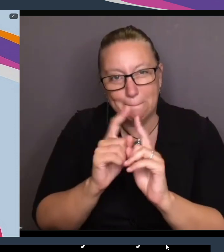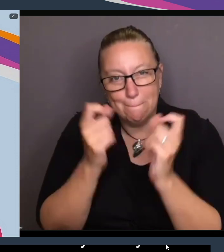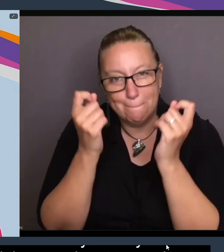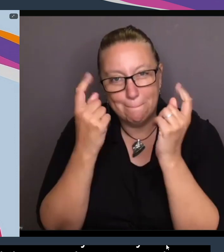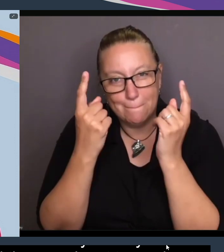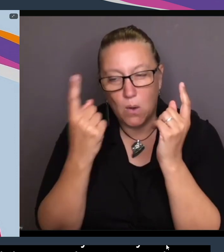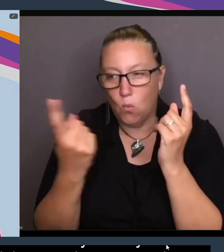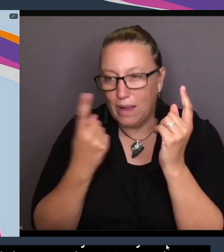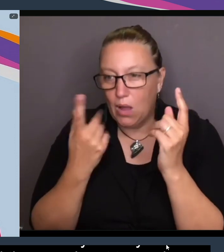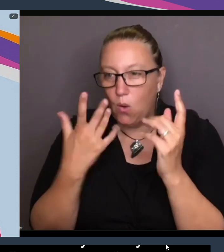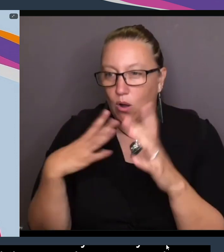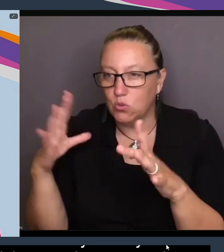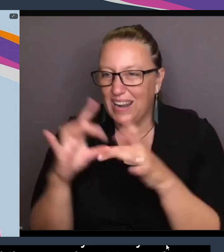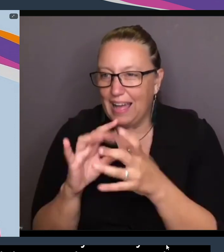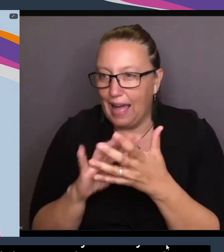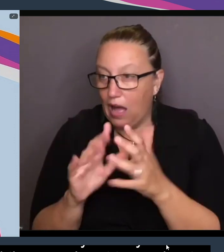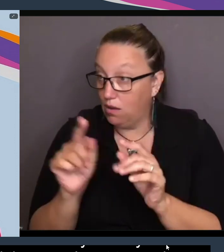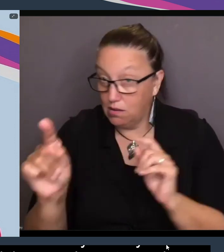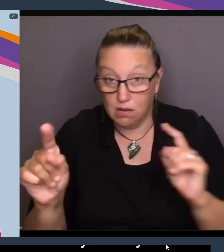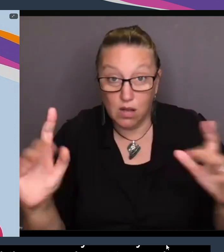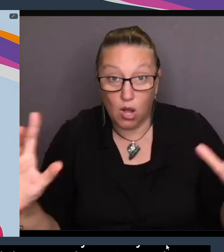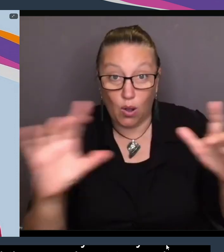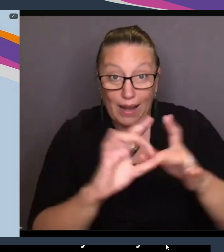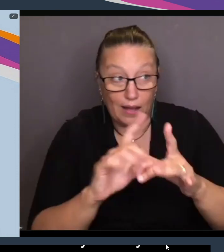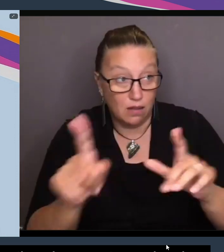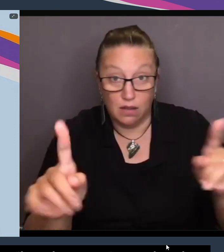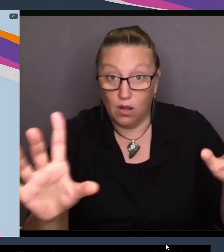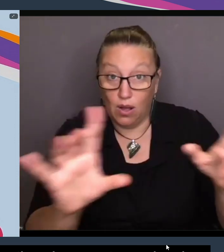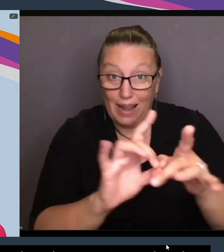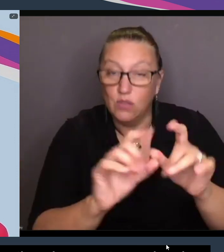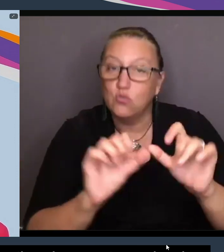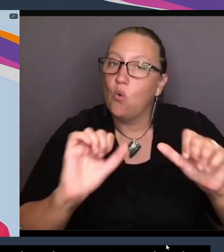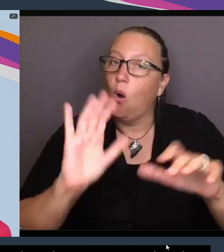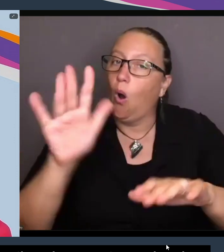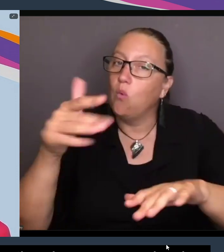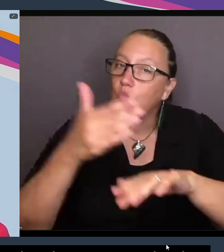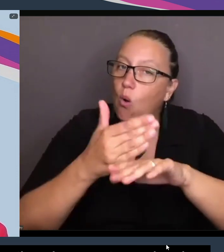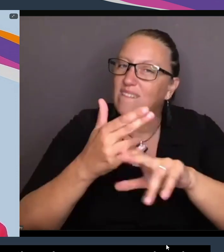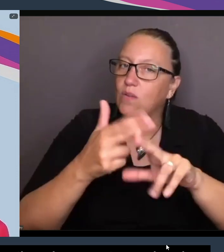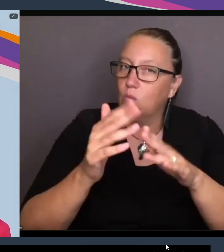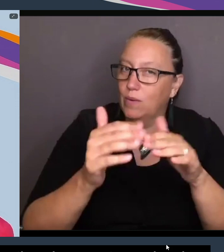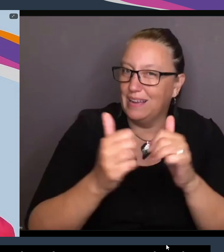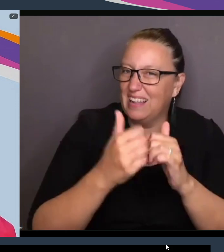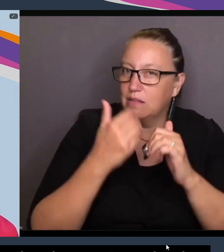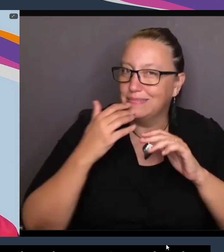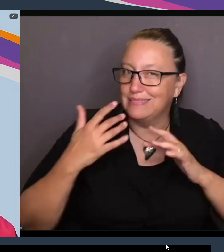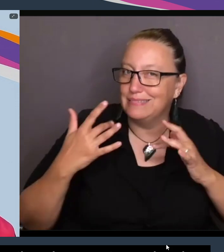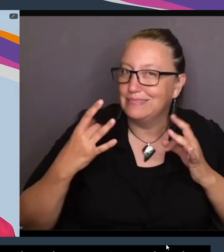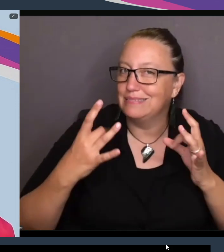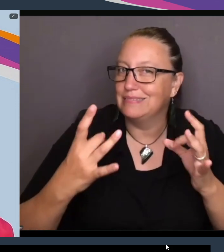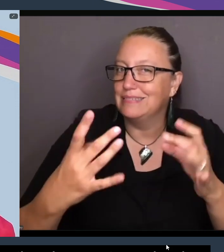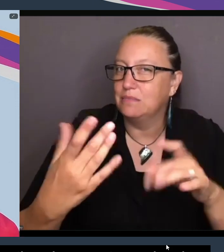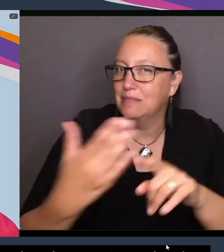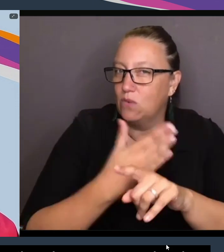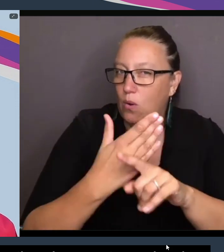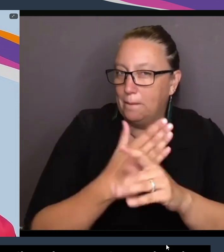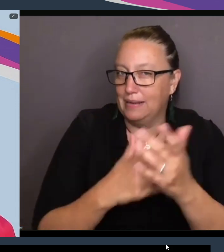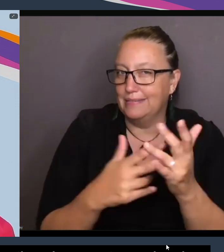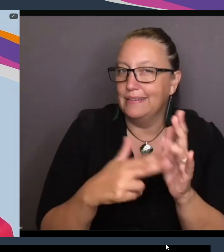would like to connect, and we can help make connections. So that's your homework for the weekend. The